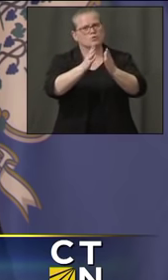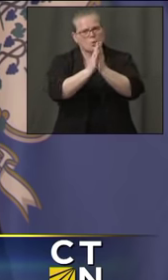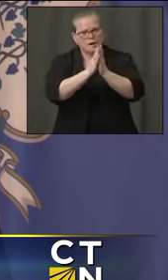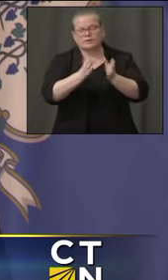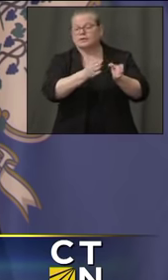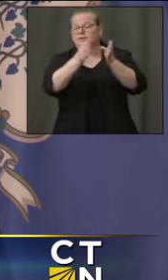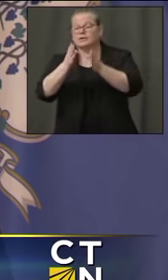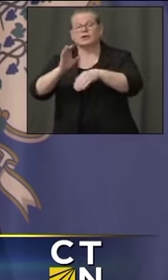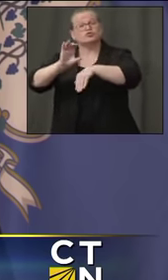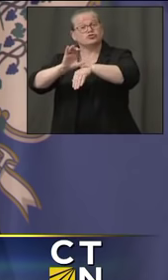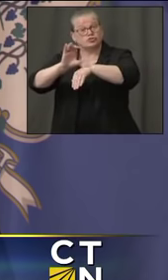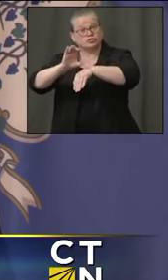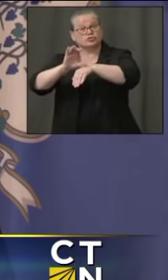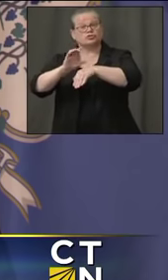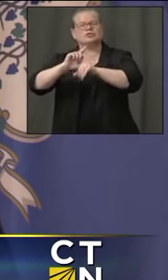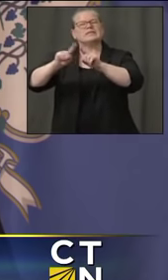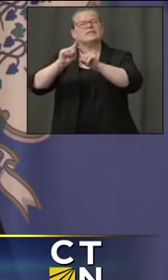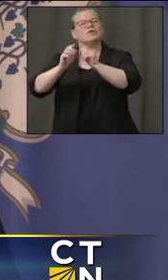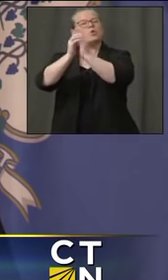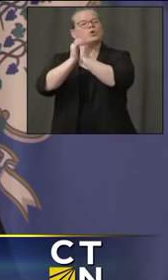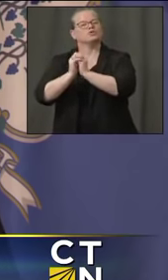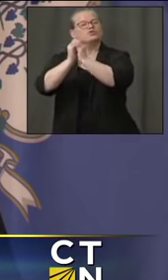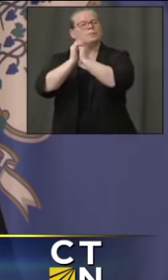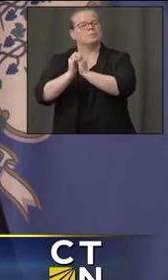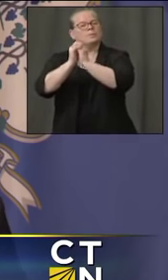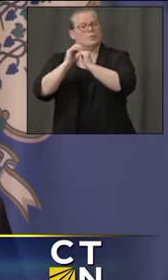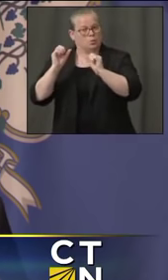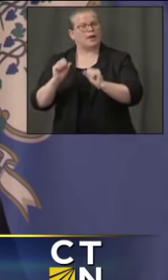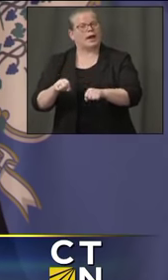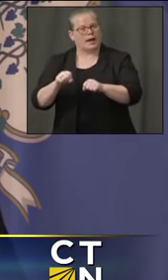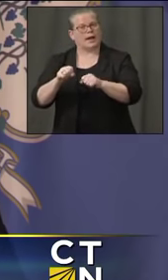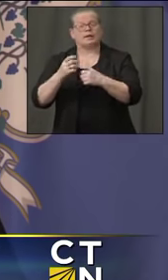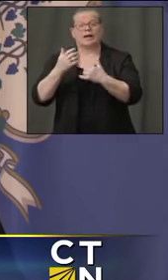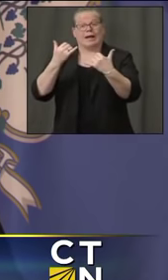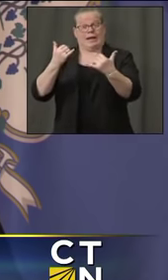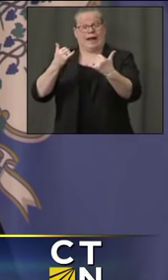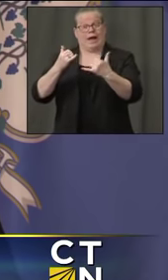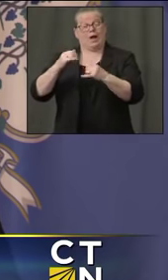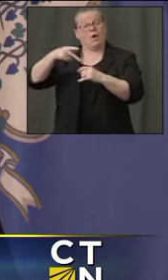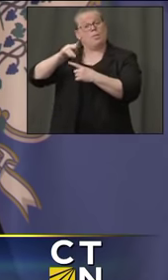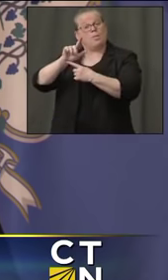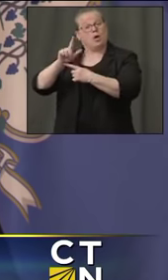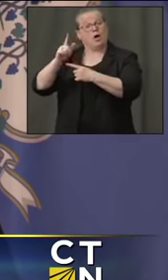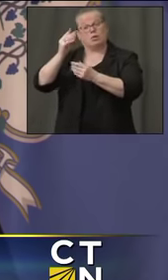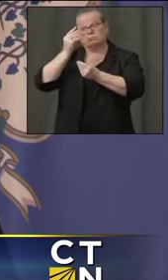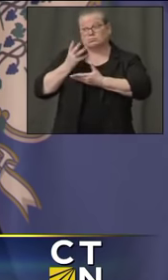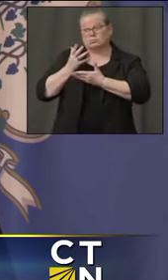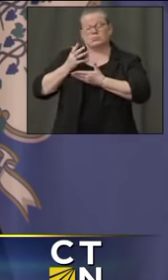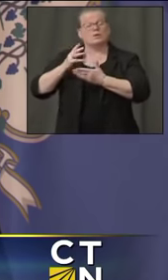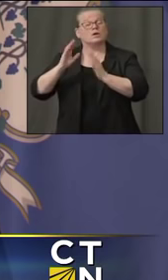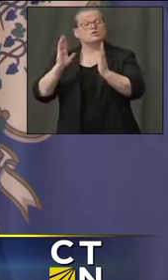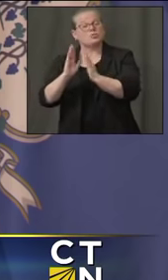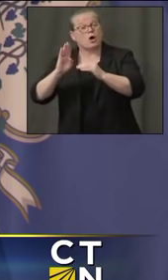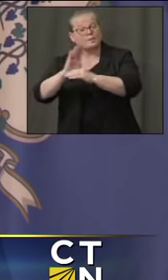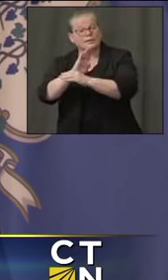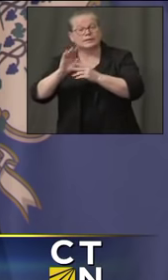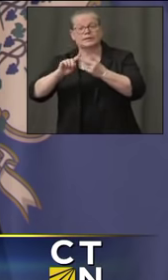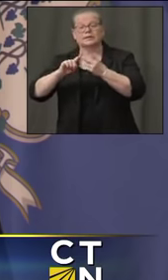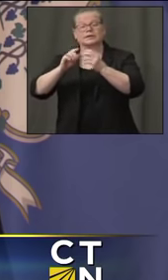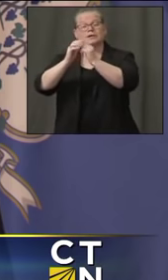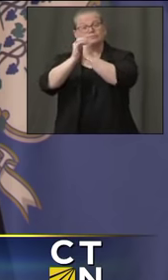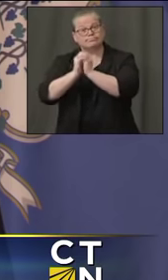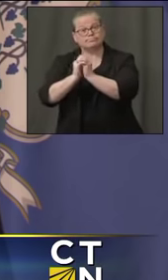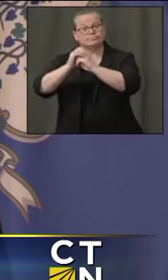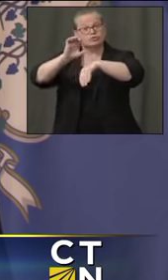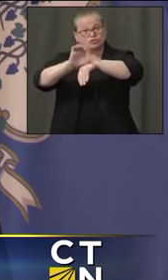distributing 50,000 thermometers to small business, houses of worship, not-for-profits. That's